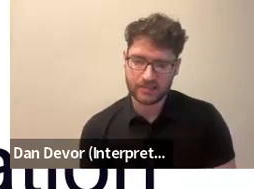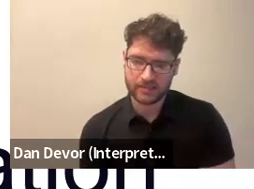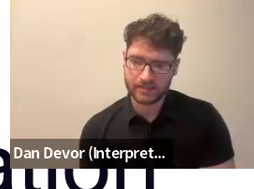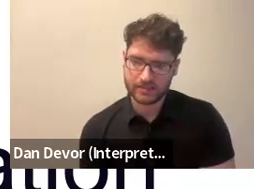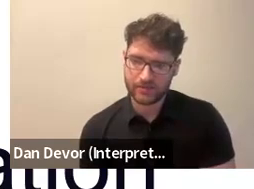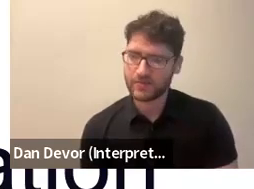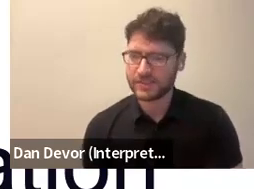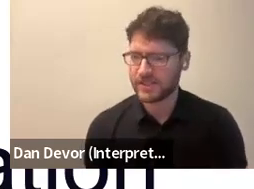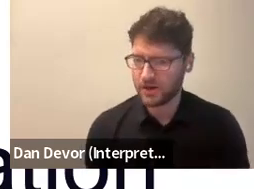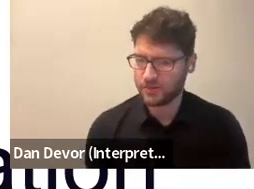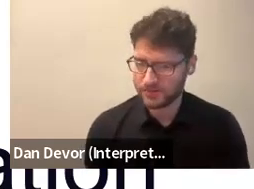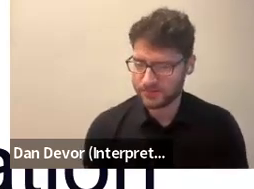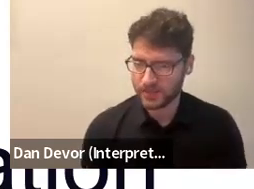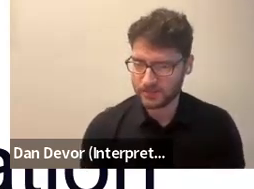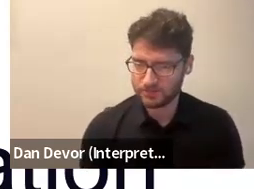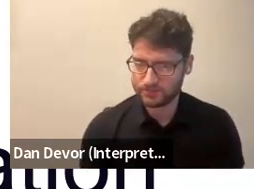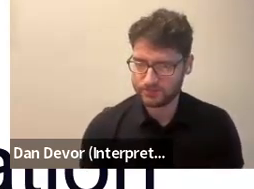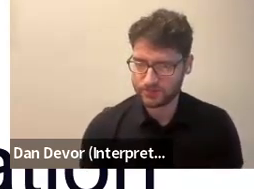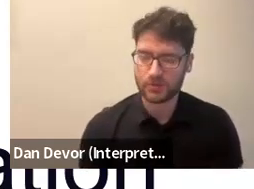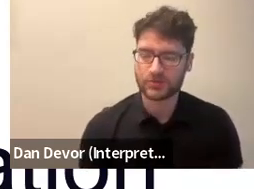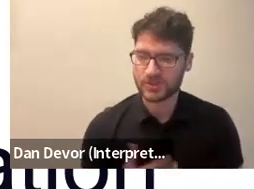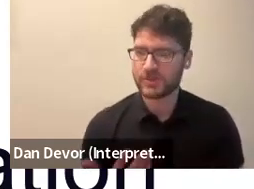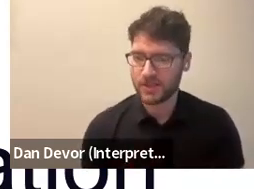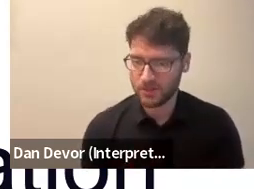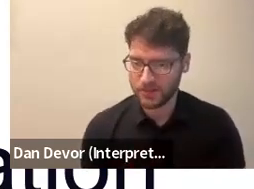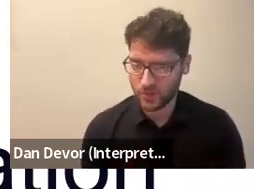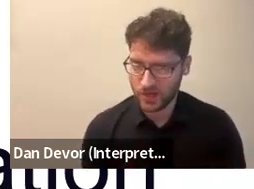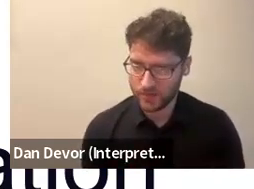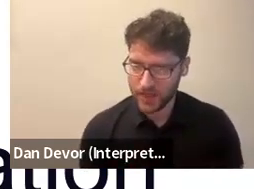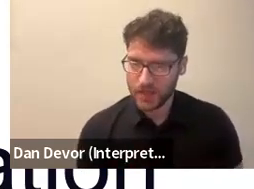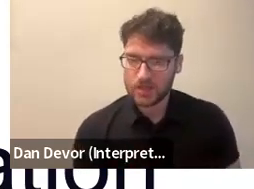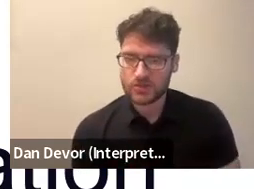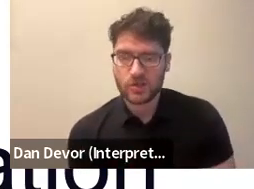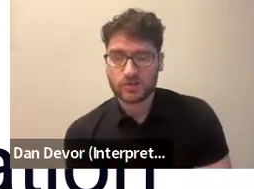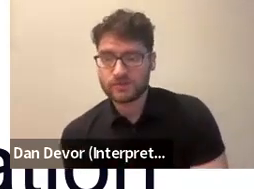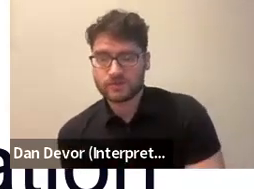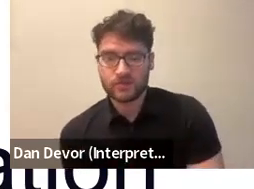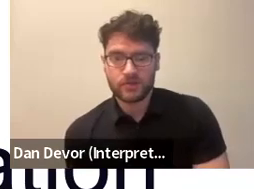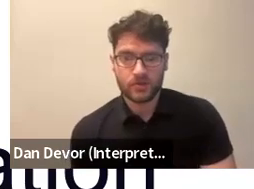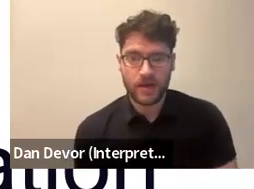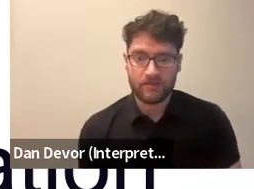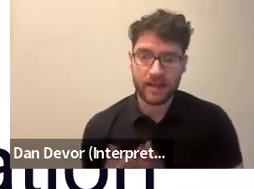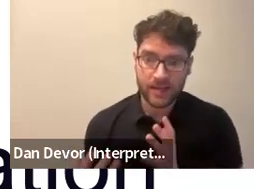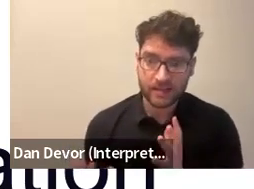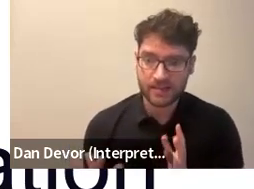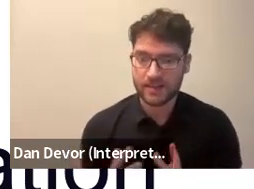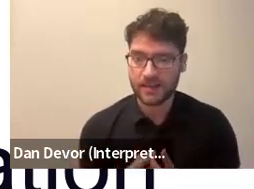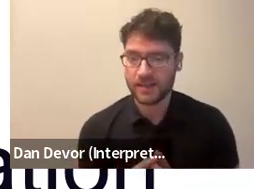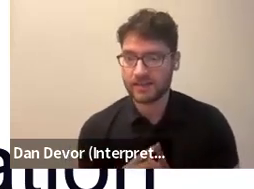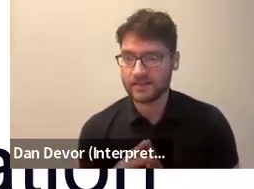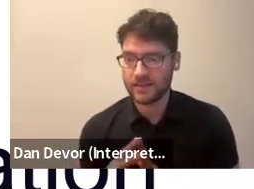and sort of speech therapy, proposed using speech therapy as well. So you have